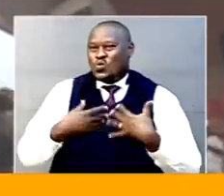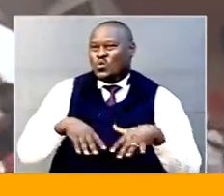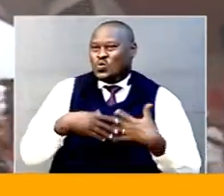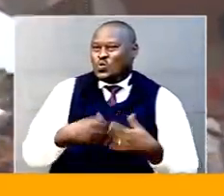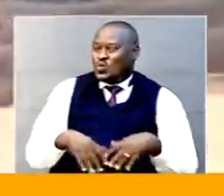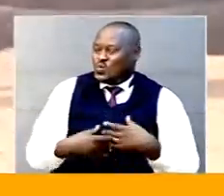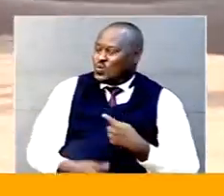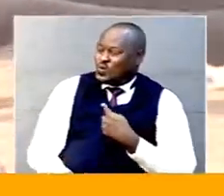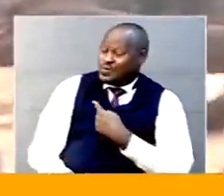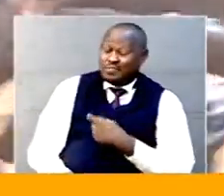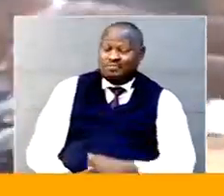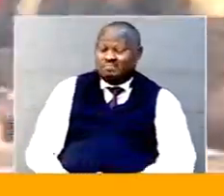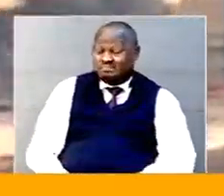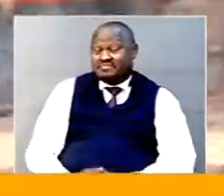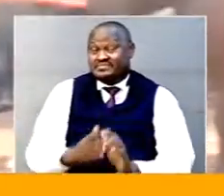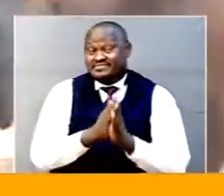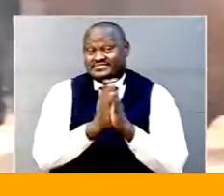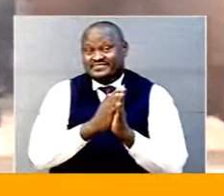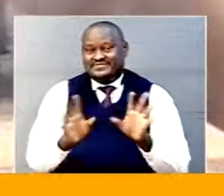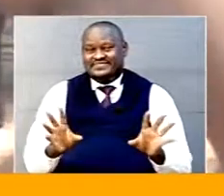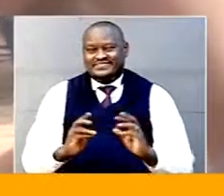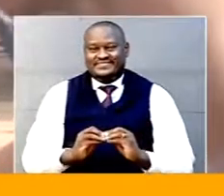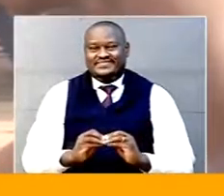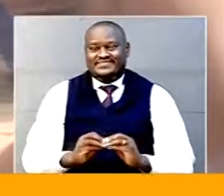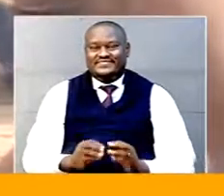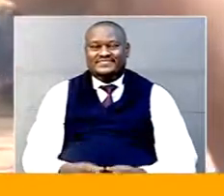Bononyo Cosmos reporting in Kampala.